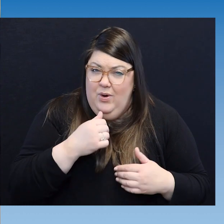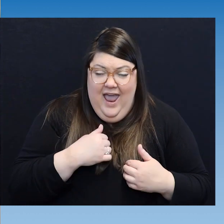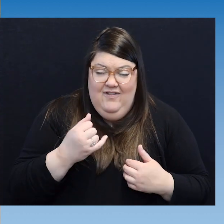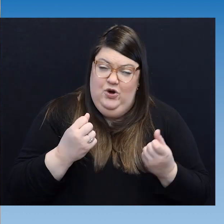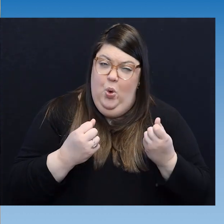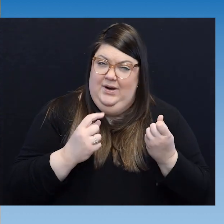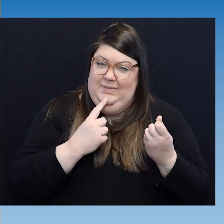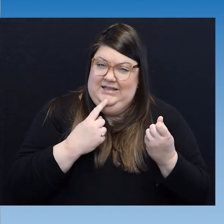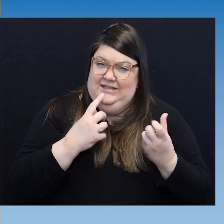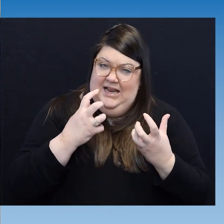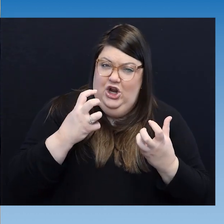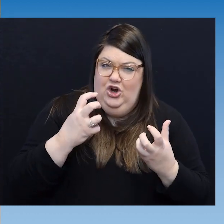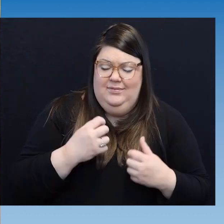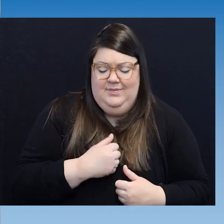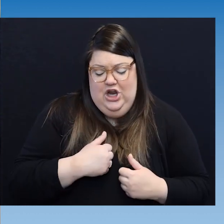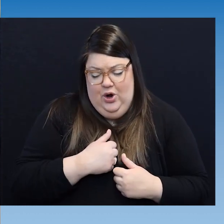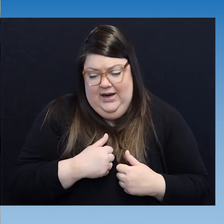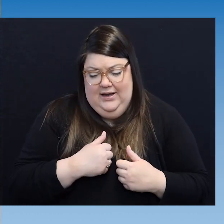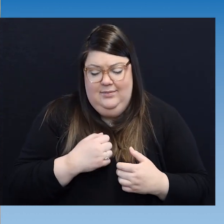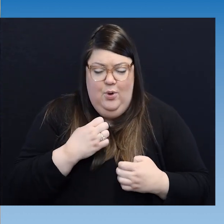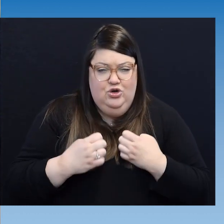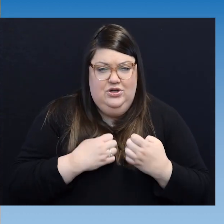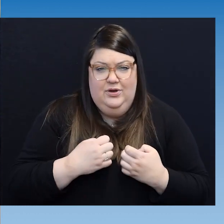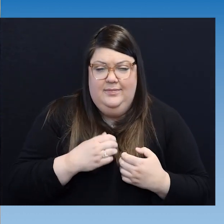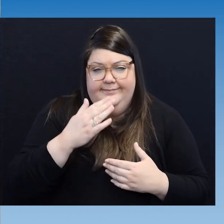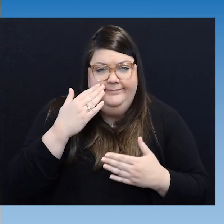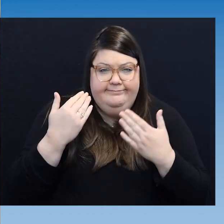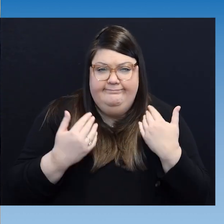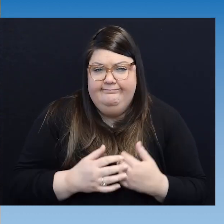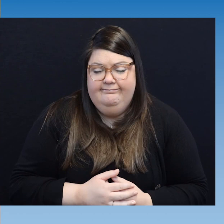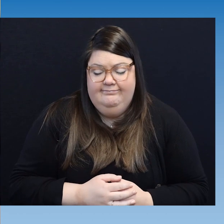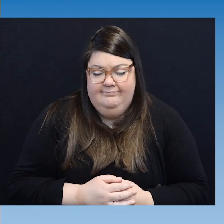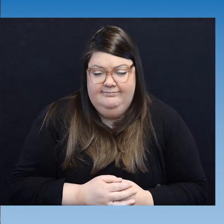and anger with them. You know, I'm sorry, y'all. But